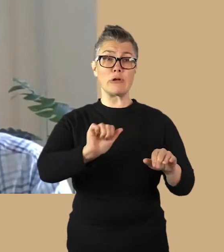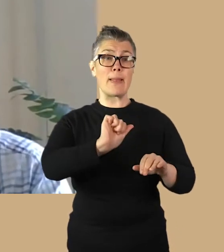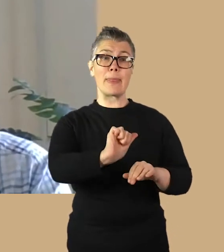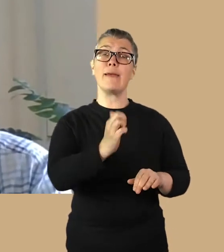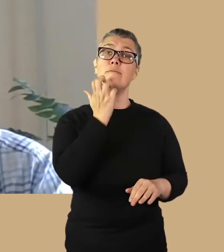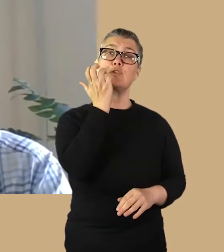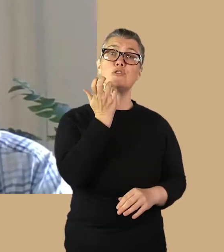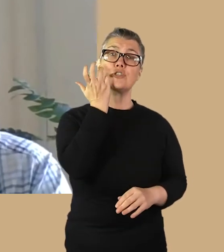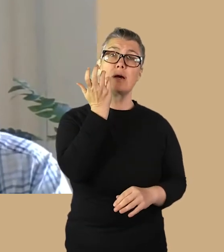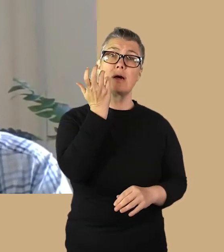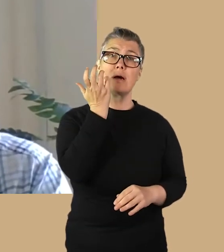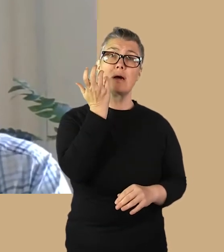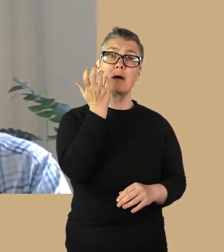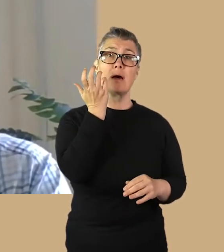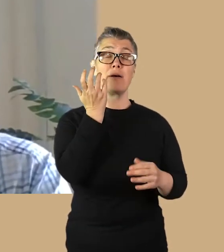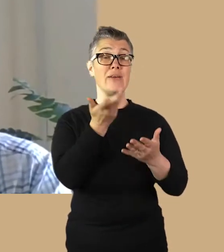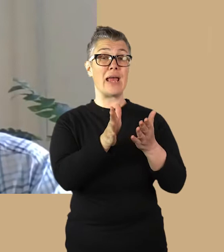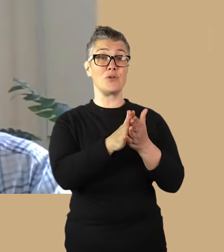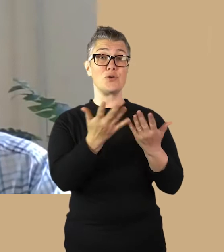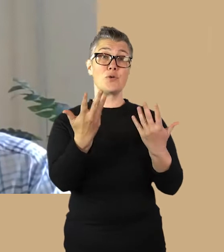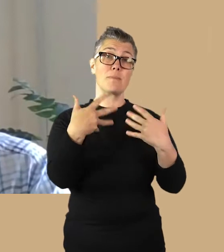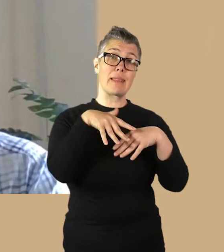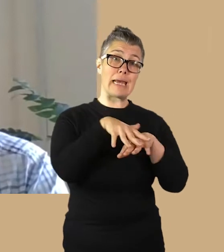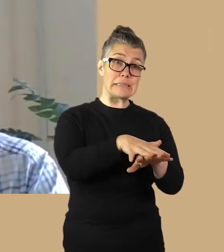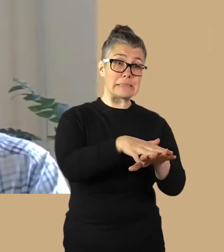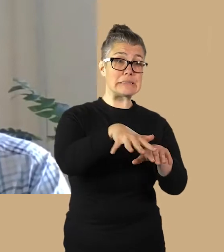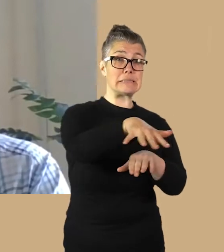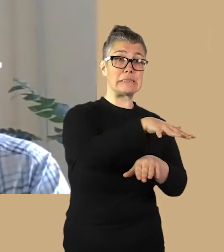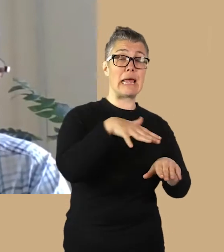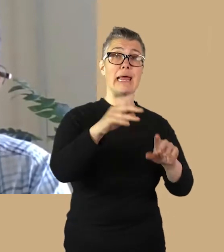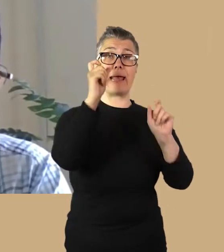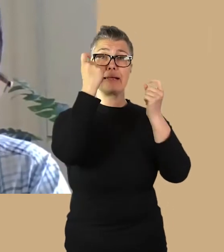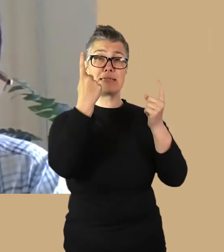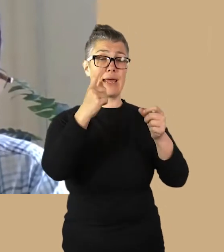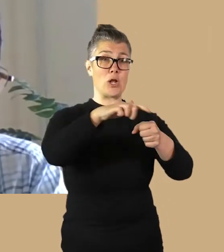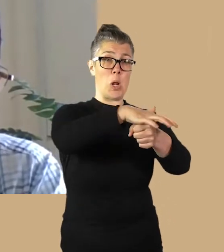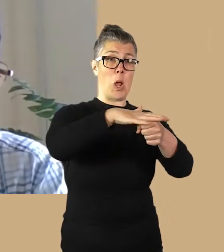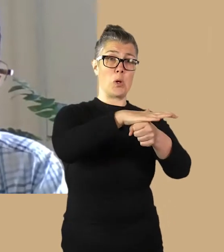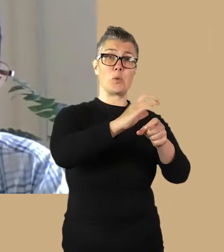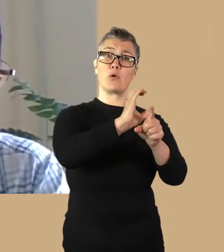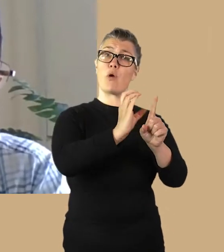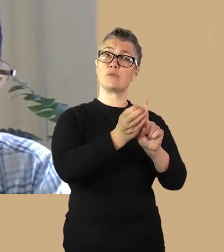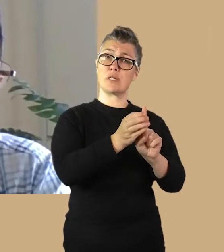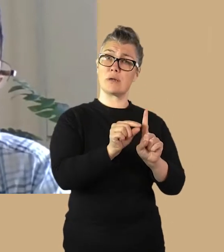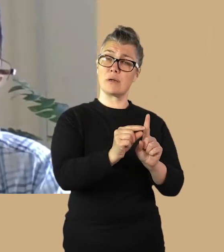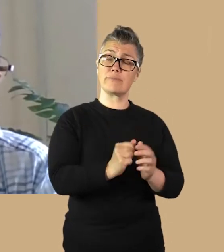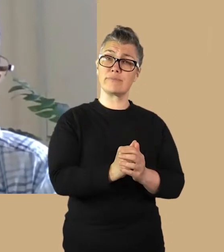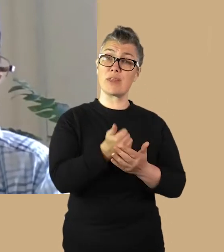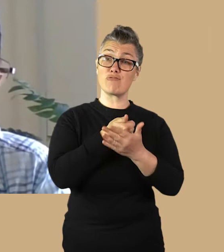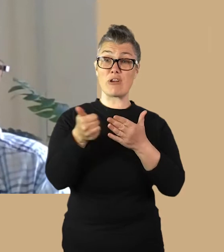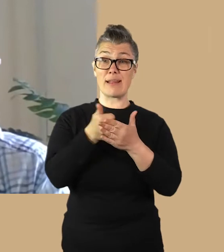children's future, in a sense of blending and also understanding the local culture. Quite